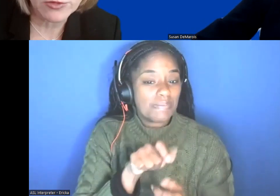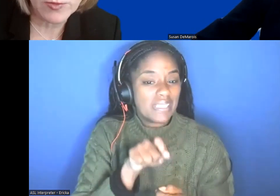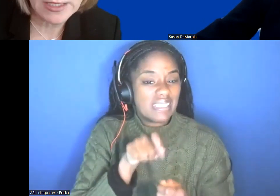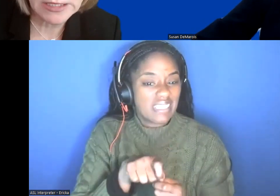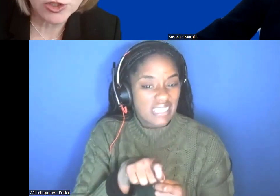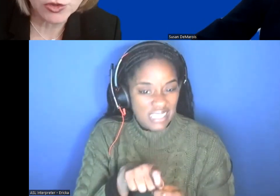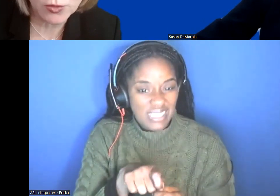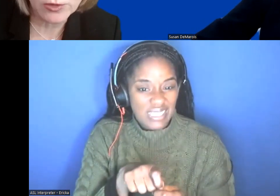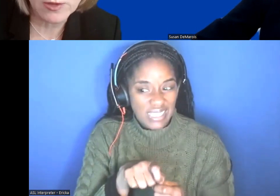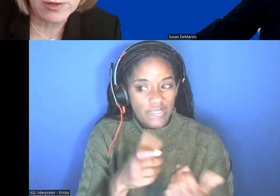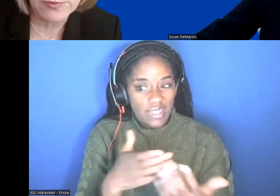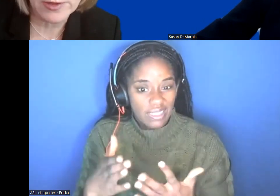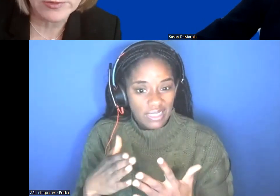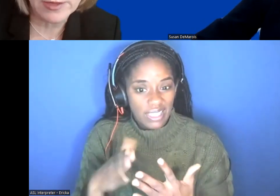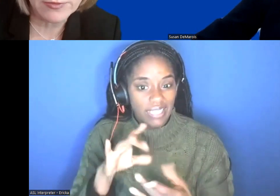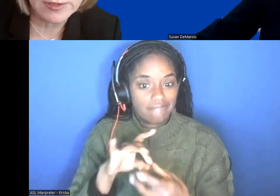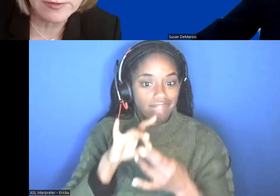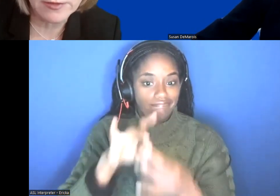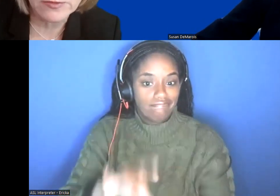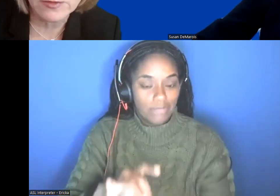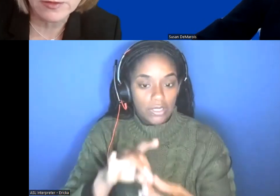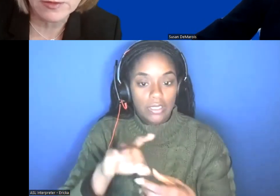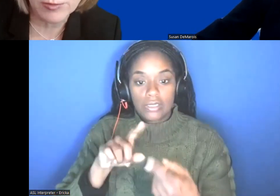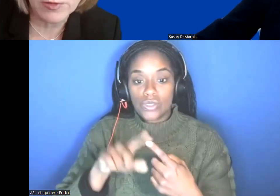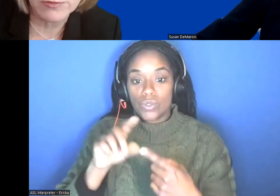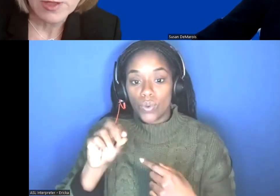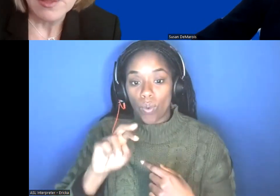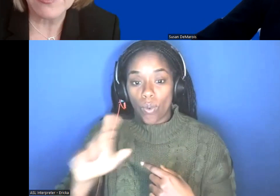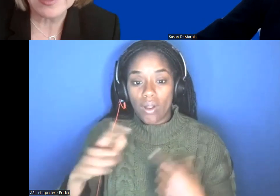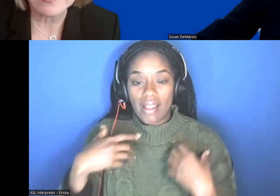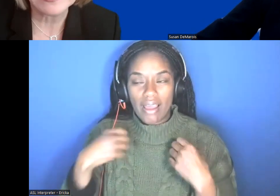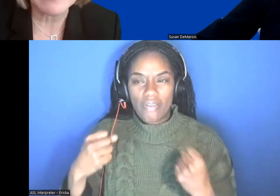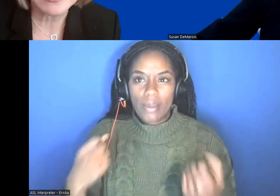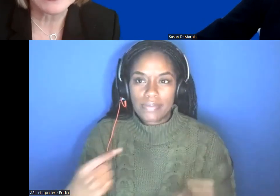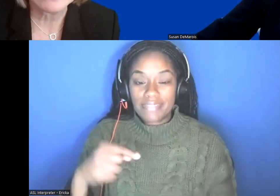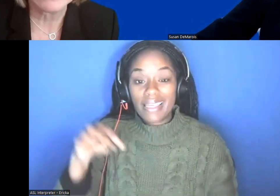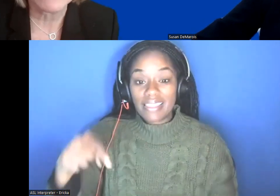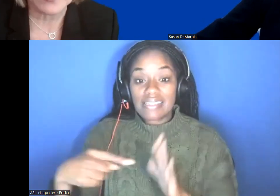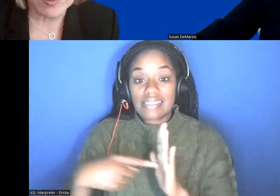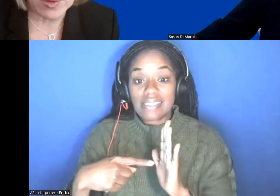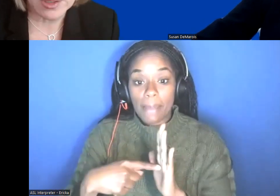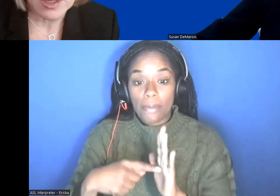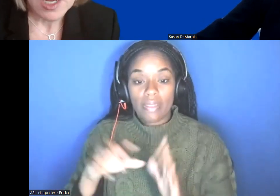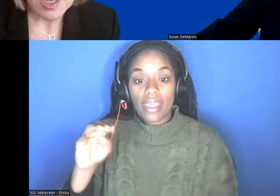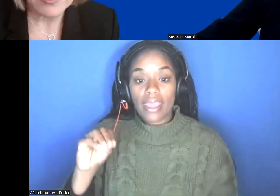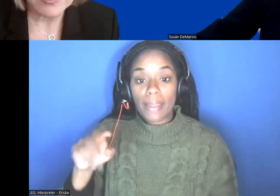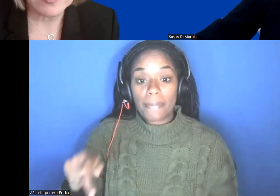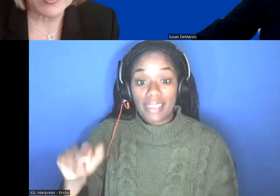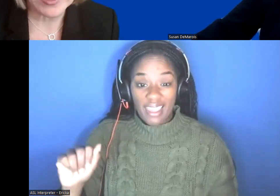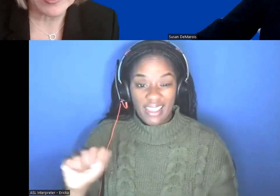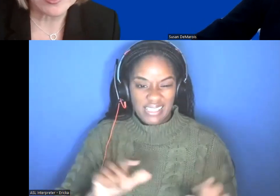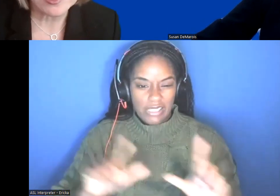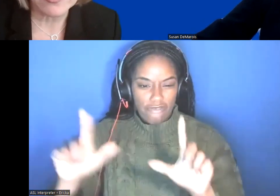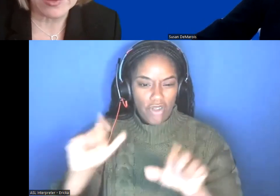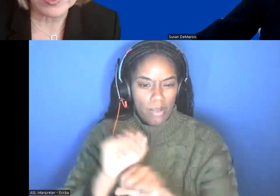tied directly to oral health, I would definitely say this is an example of the fact that the MPA is a framework, setting